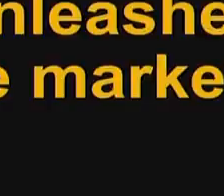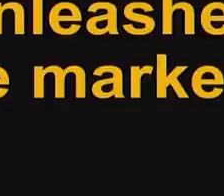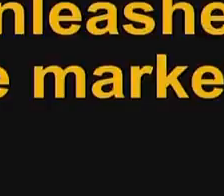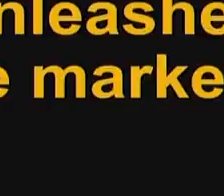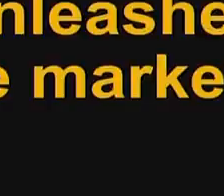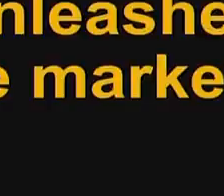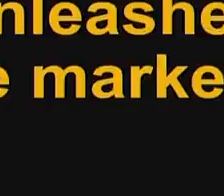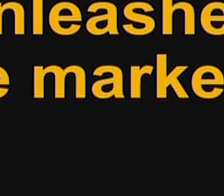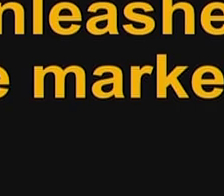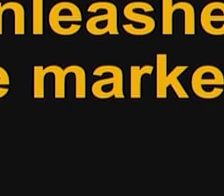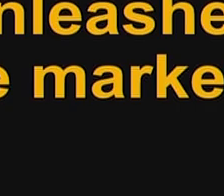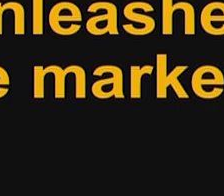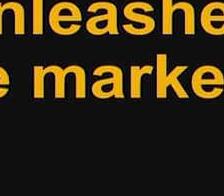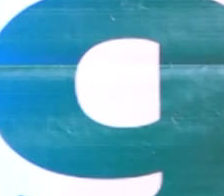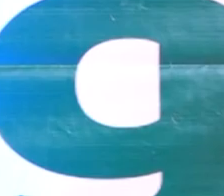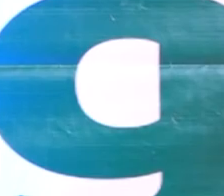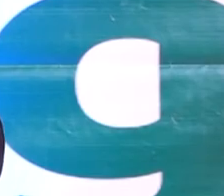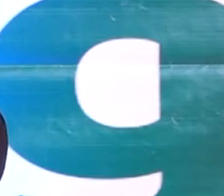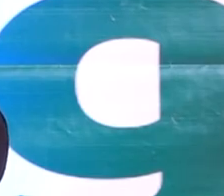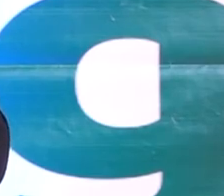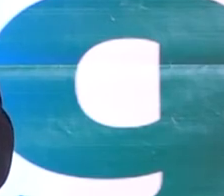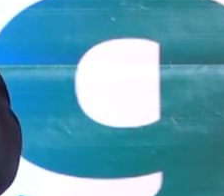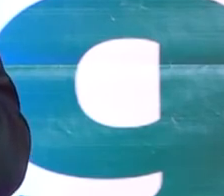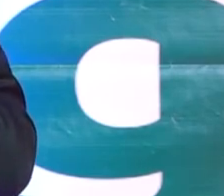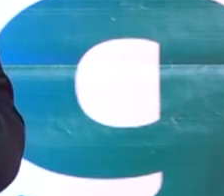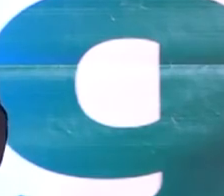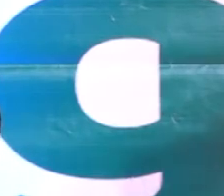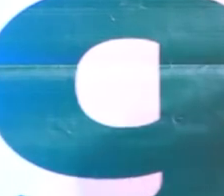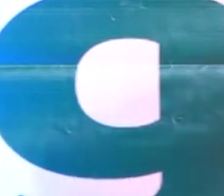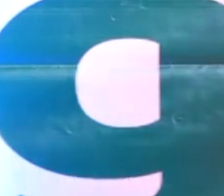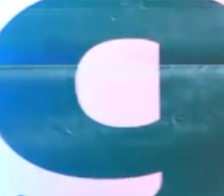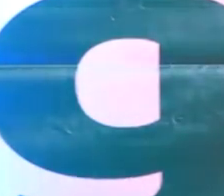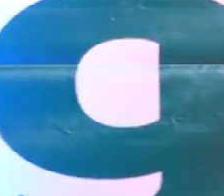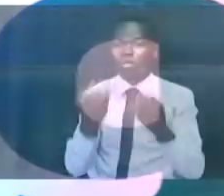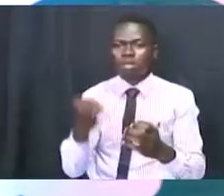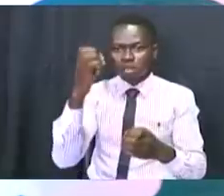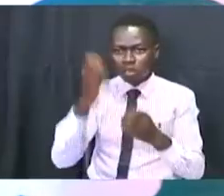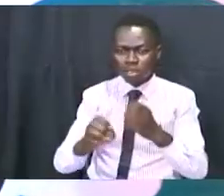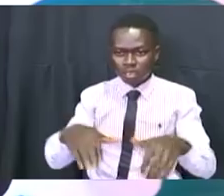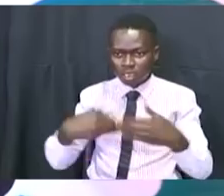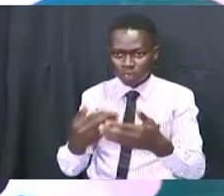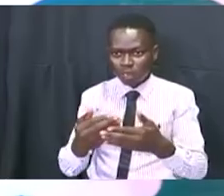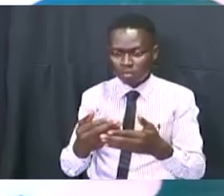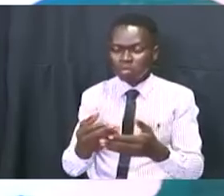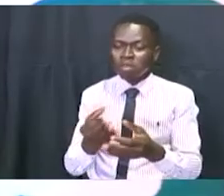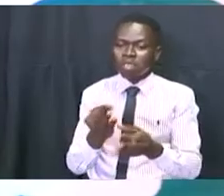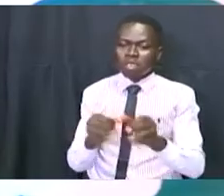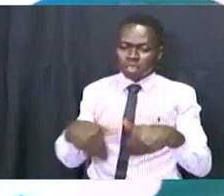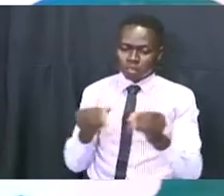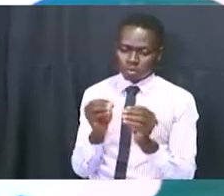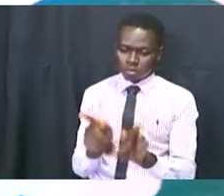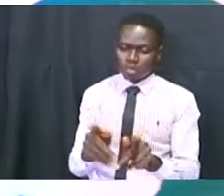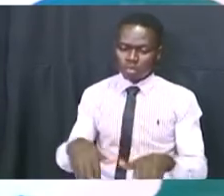marketplace. May the Lord be with us. Now, I wouldn't want to end this message without giving you the opportunity to give your life to